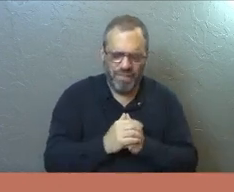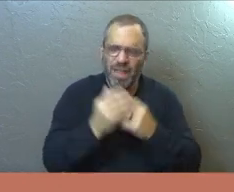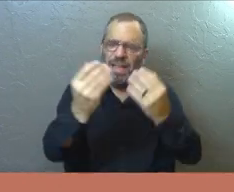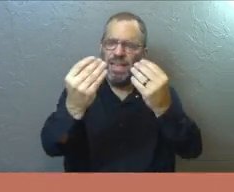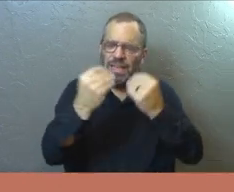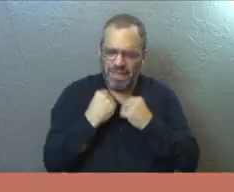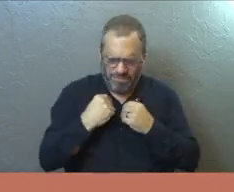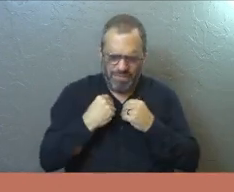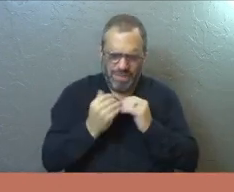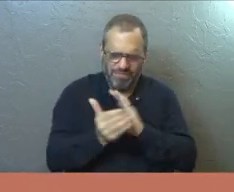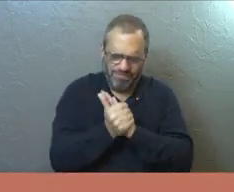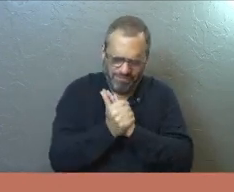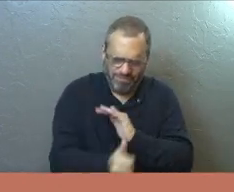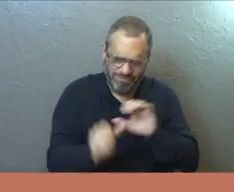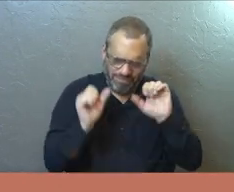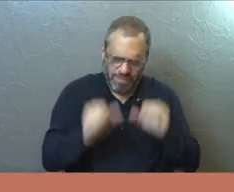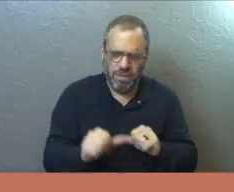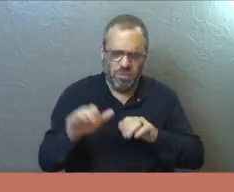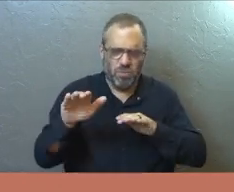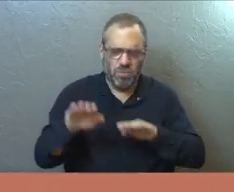Give me the ability to walk